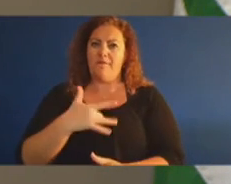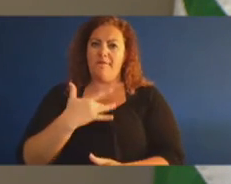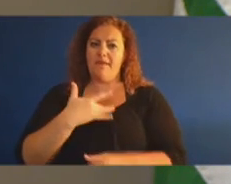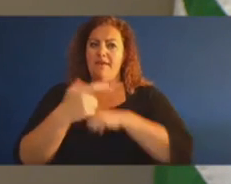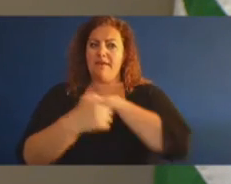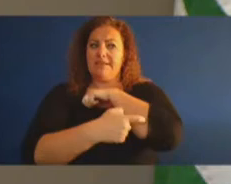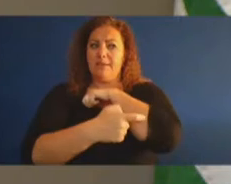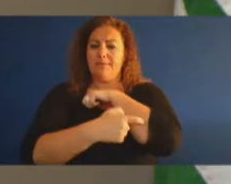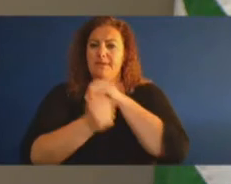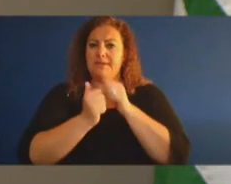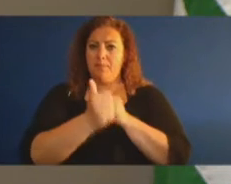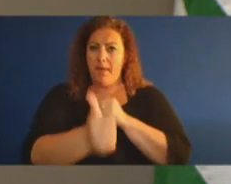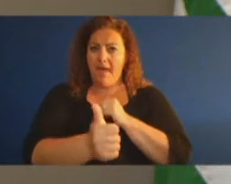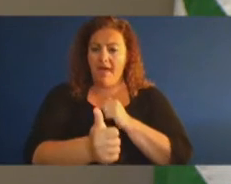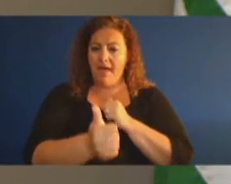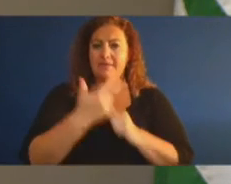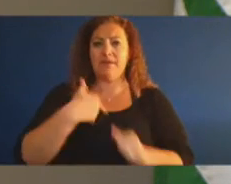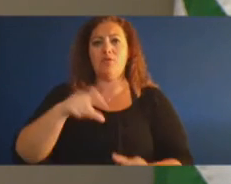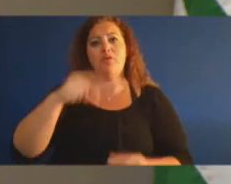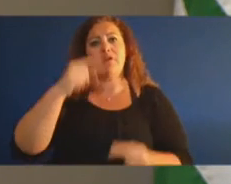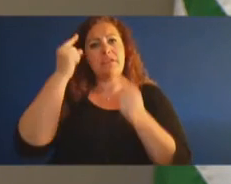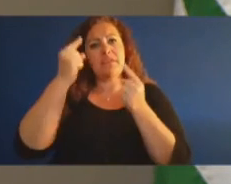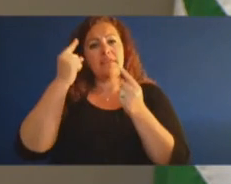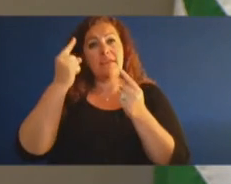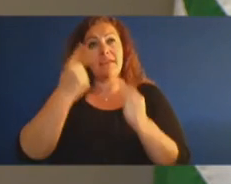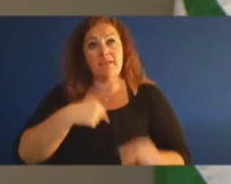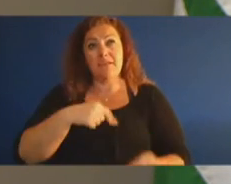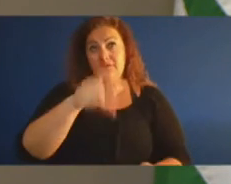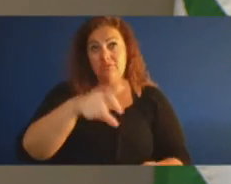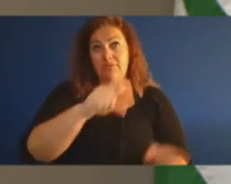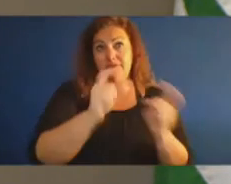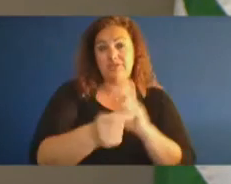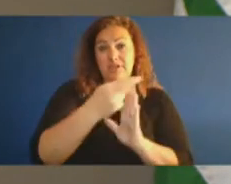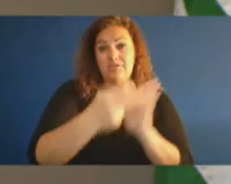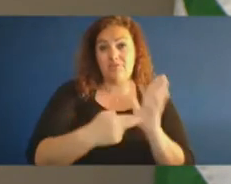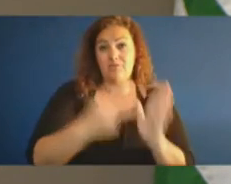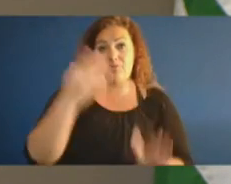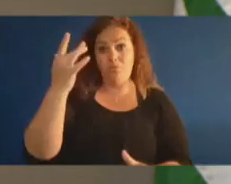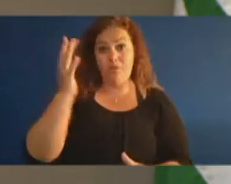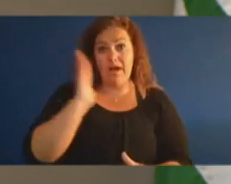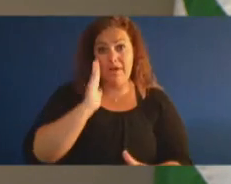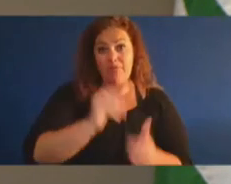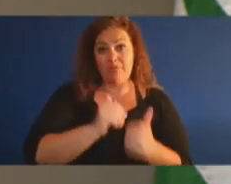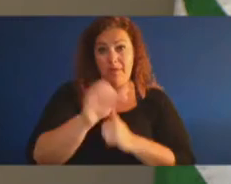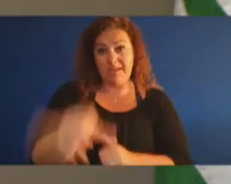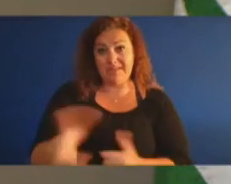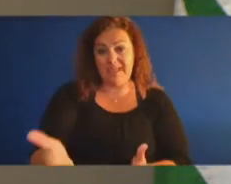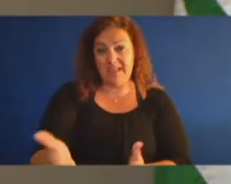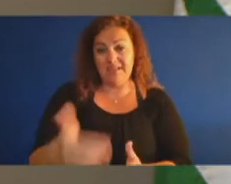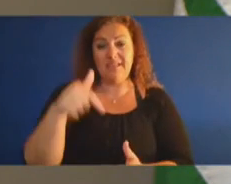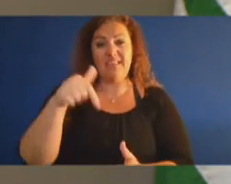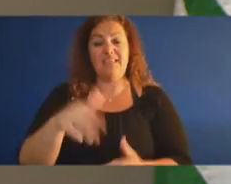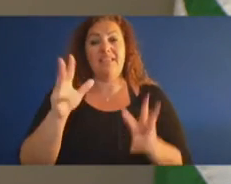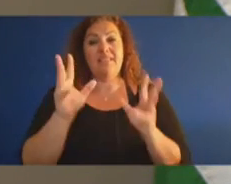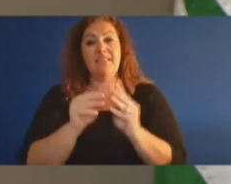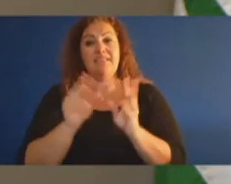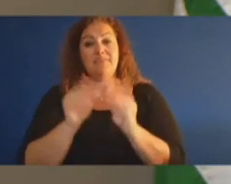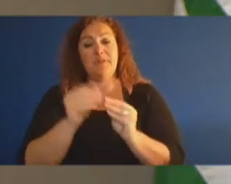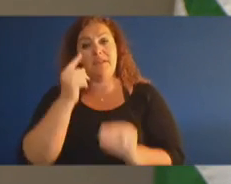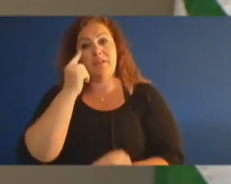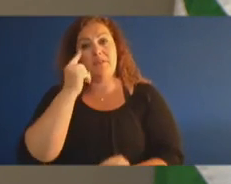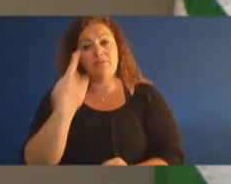we need to think about uh do we have to change the rule or why would we pass it uh this meeting is intended to make a